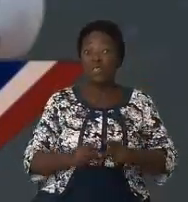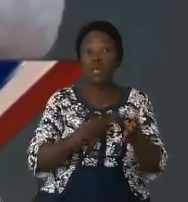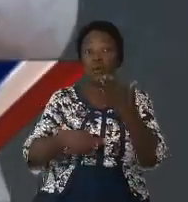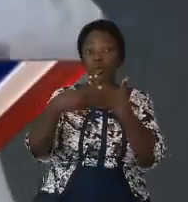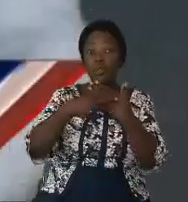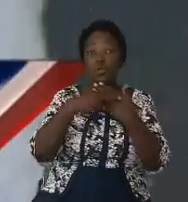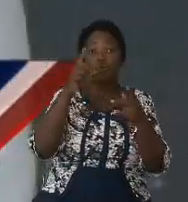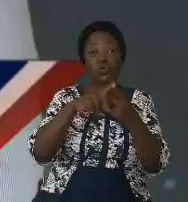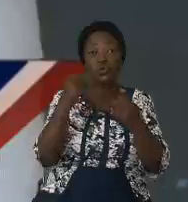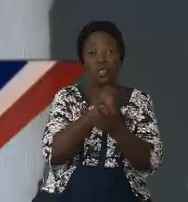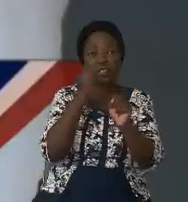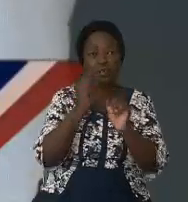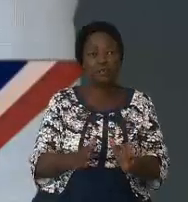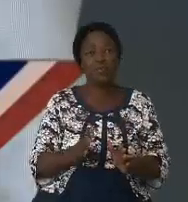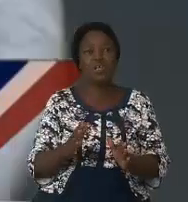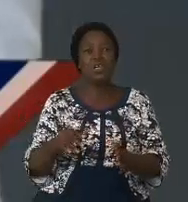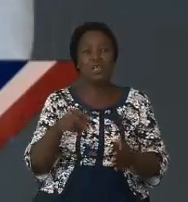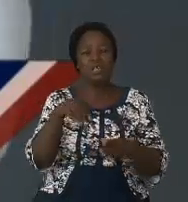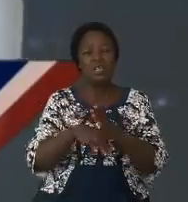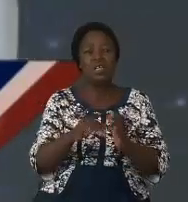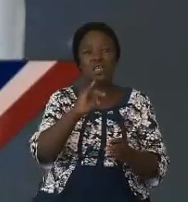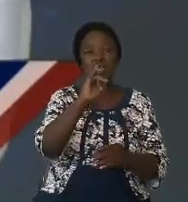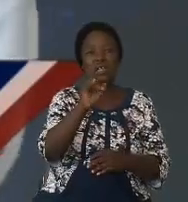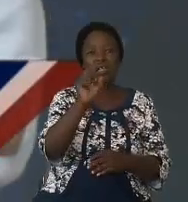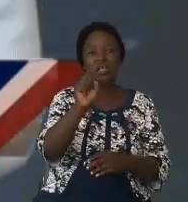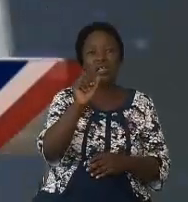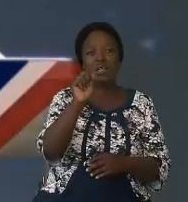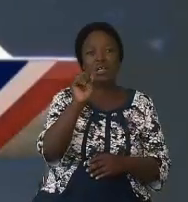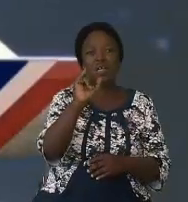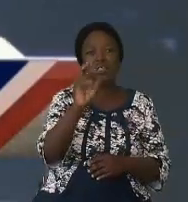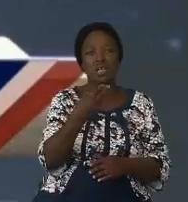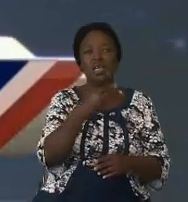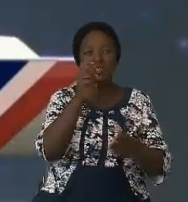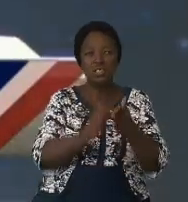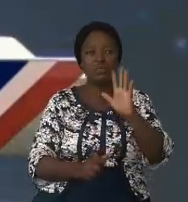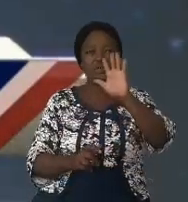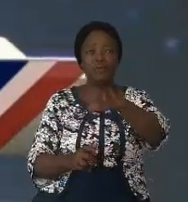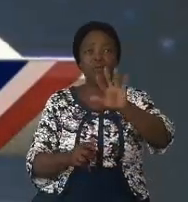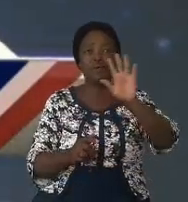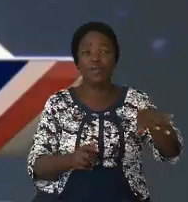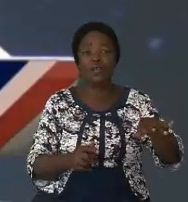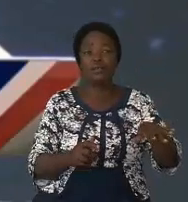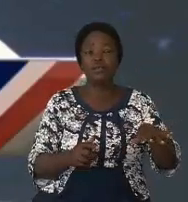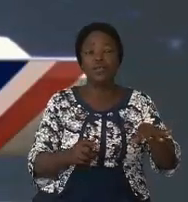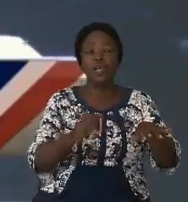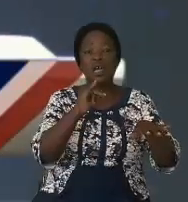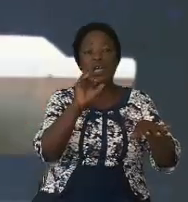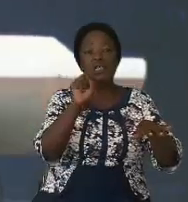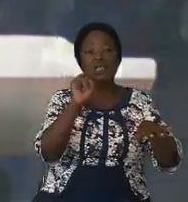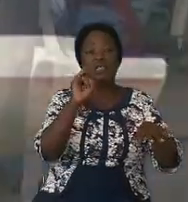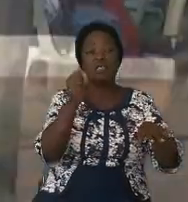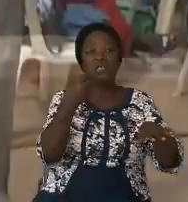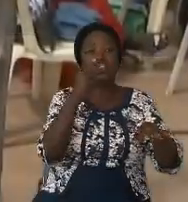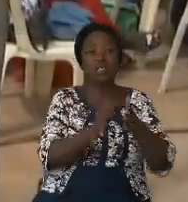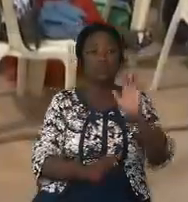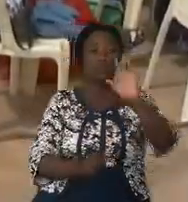Your personal return to the Savior. We're told in Isaiah chapter